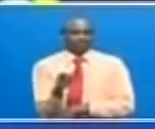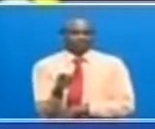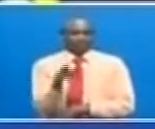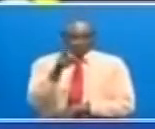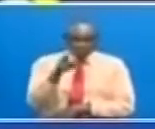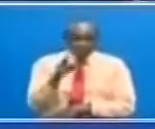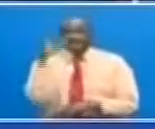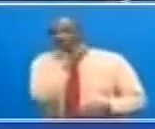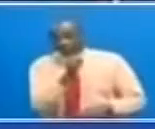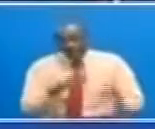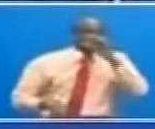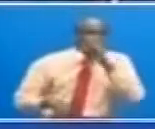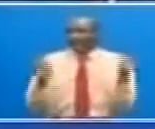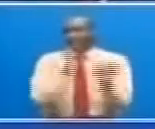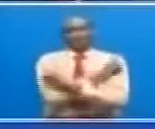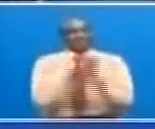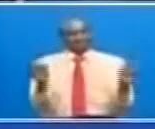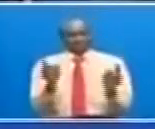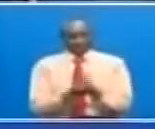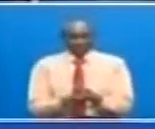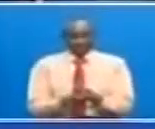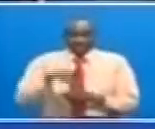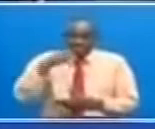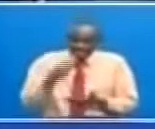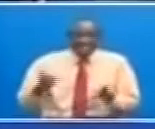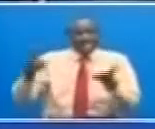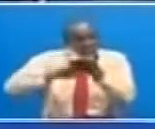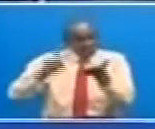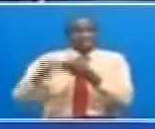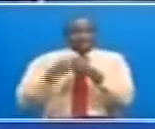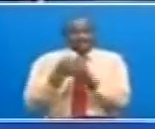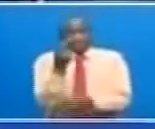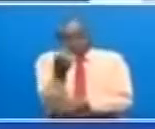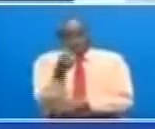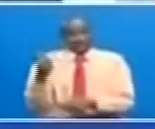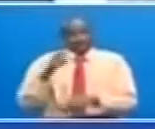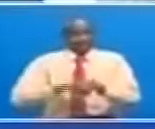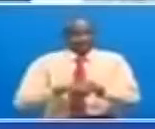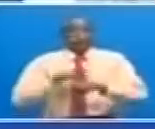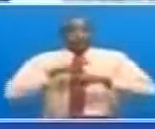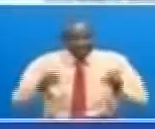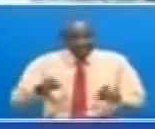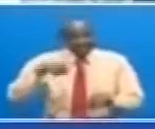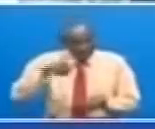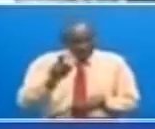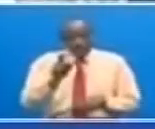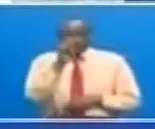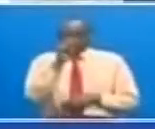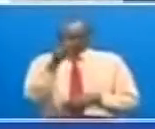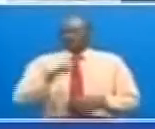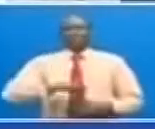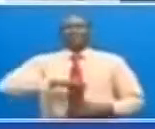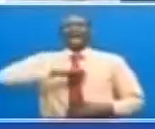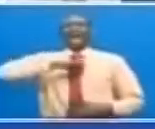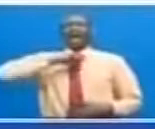making any assumptions. Boynet says resources proved a challenge in some instances, but he is one man proud